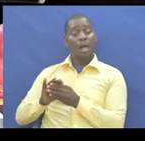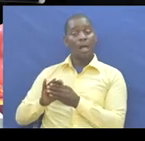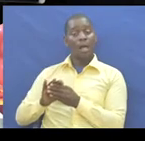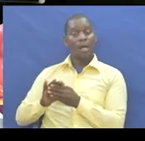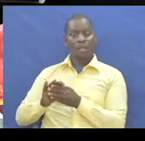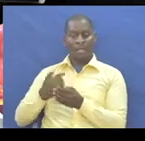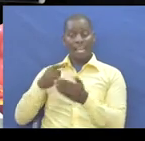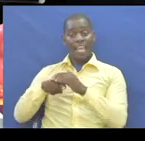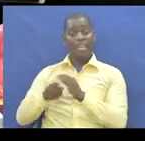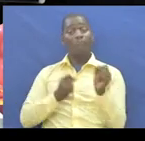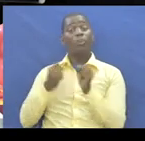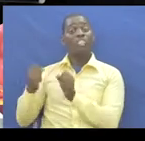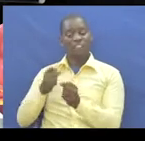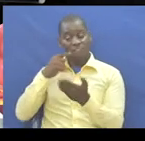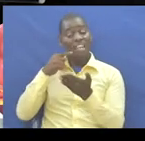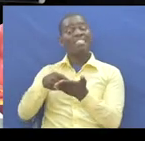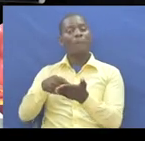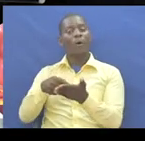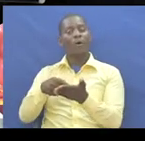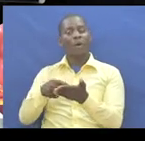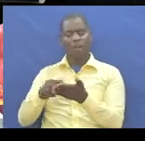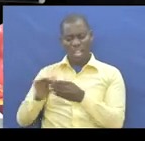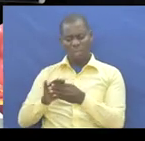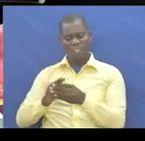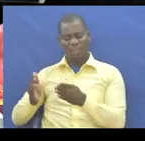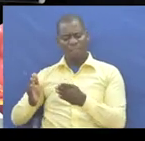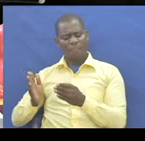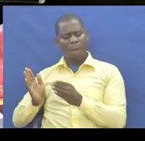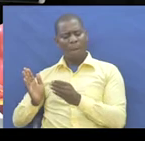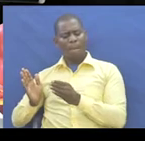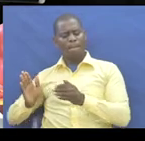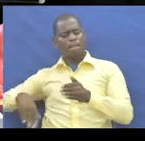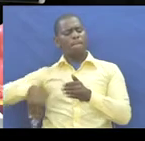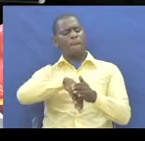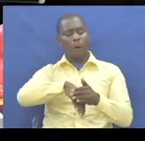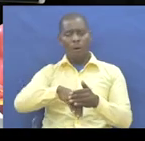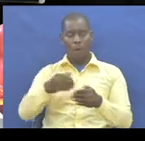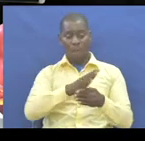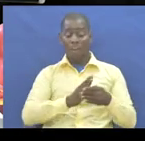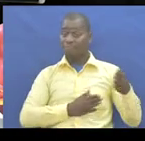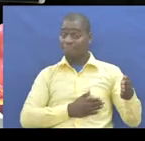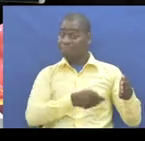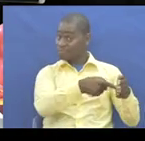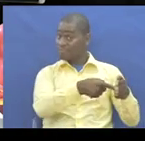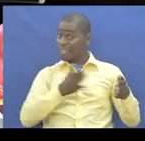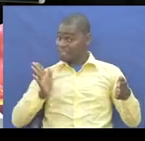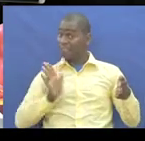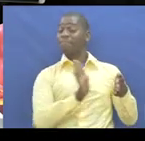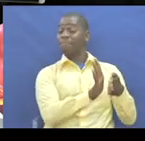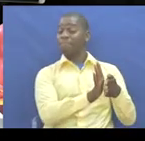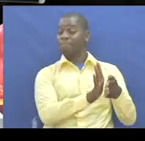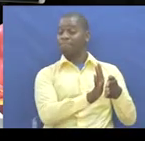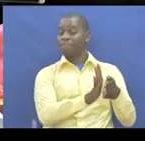direction of the ball. If I apply force to a ball and being in motion, then, for example, if I apply